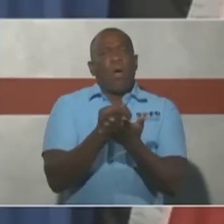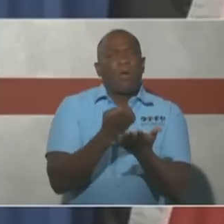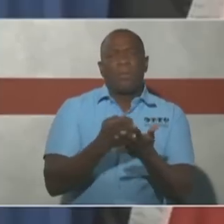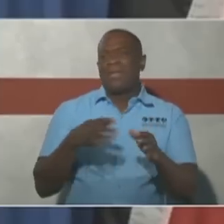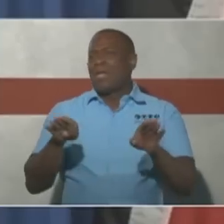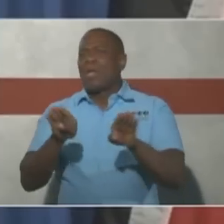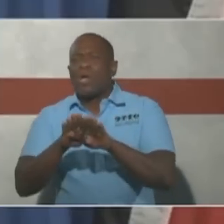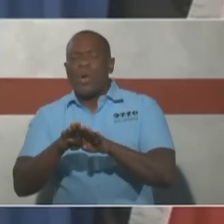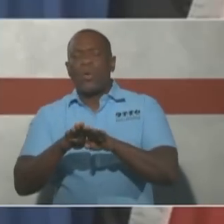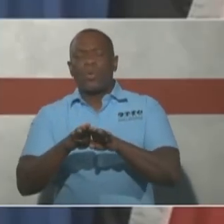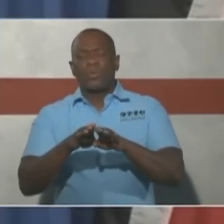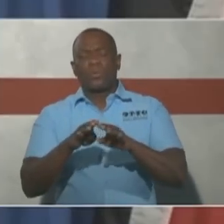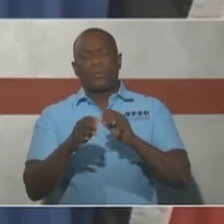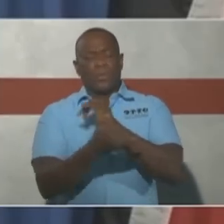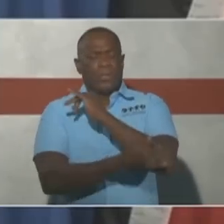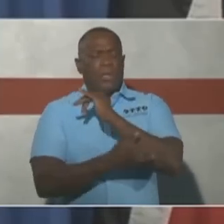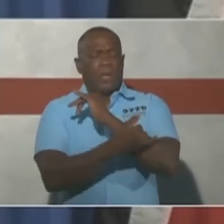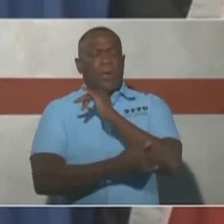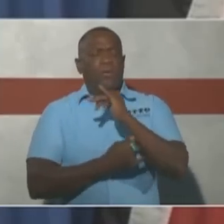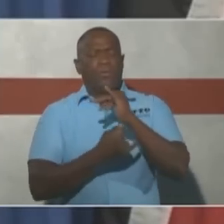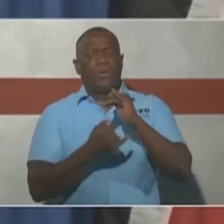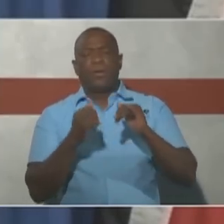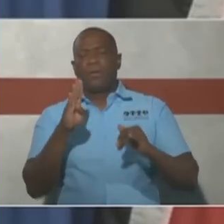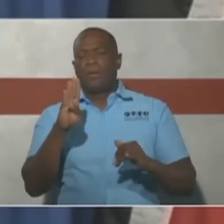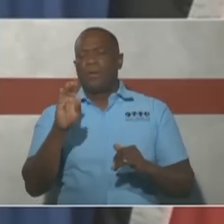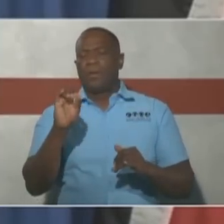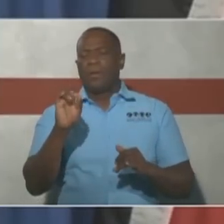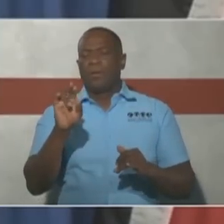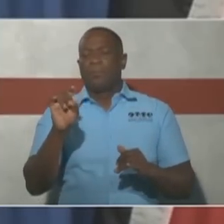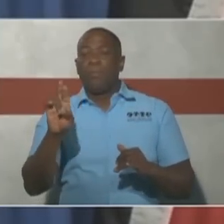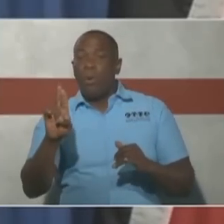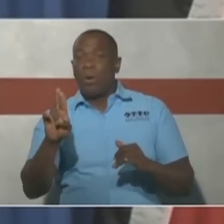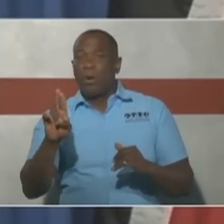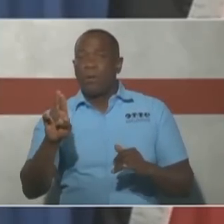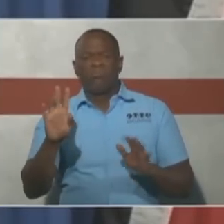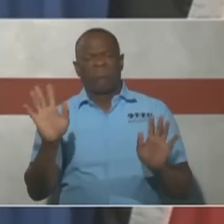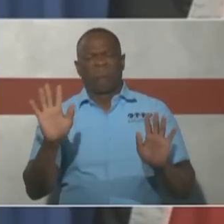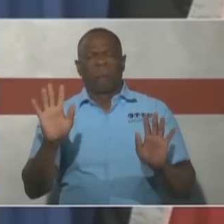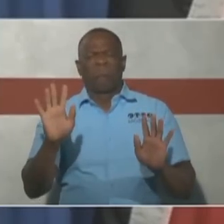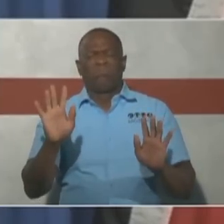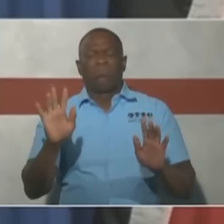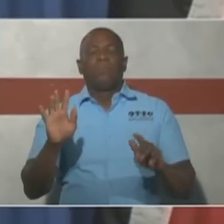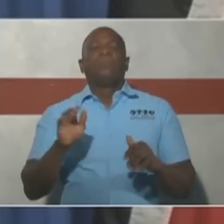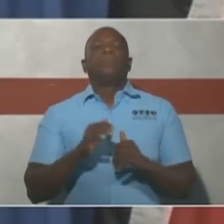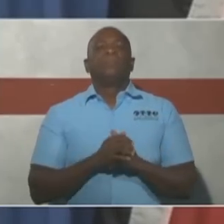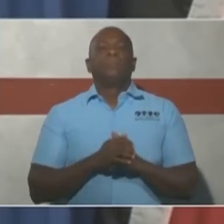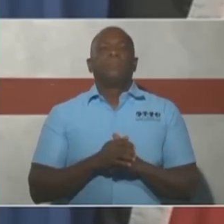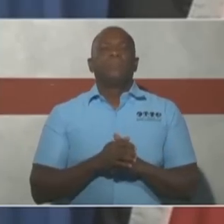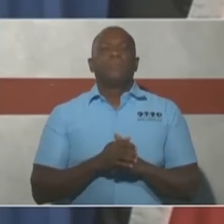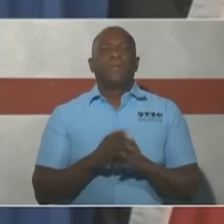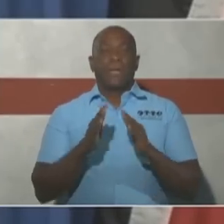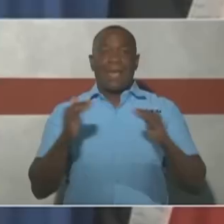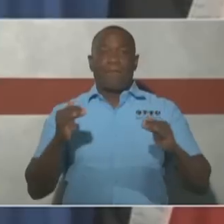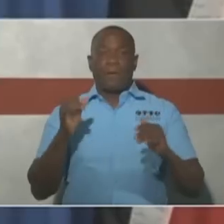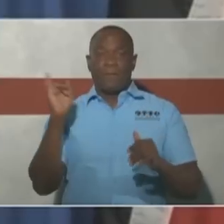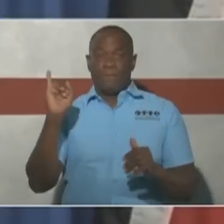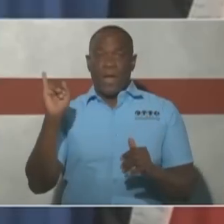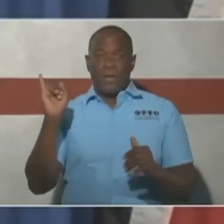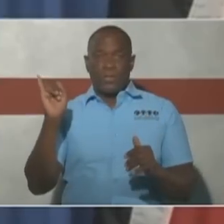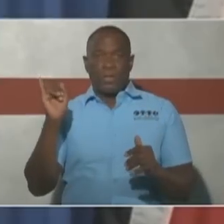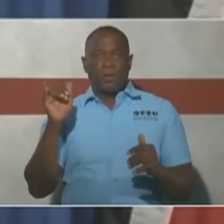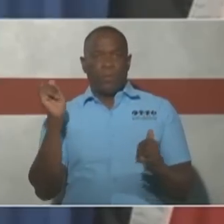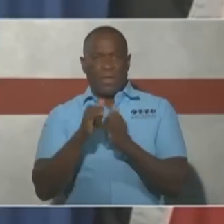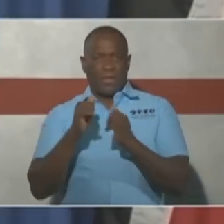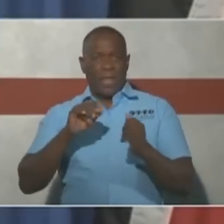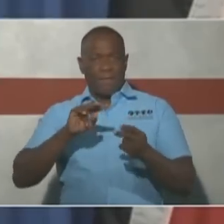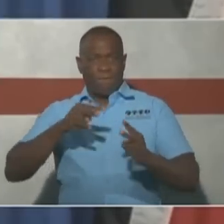of immunity, we can expect to live with that curve without too much